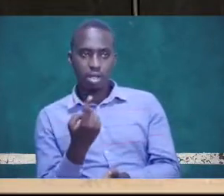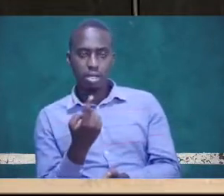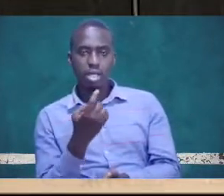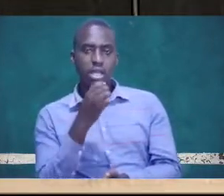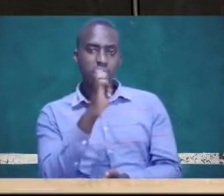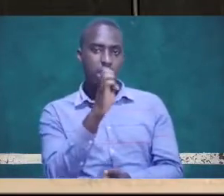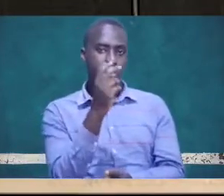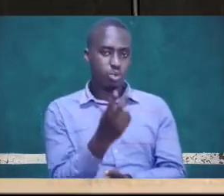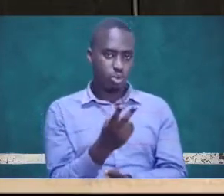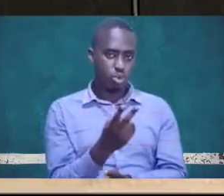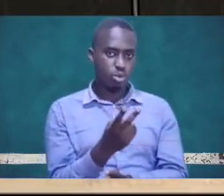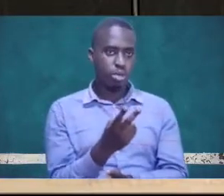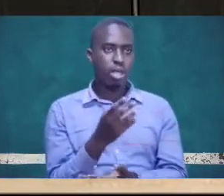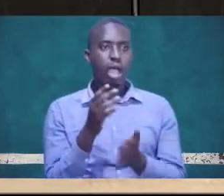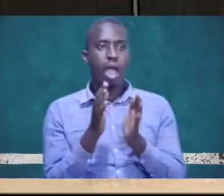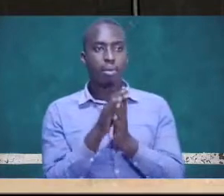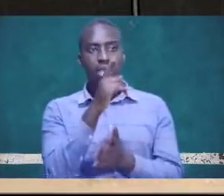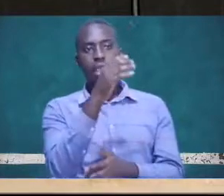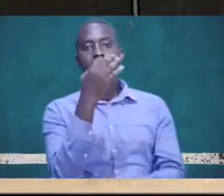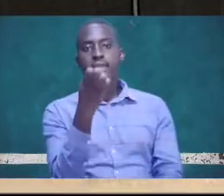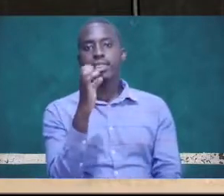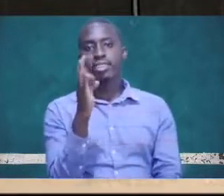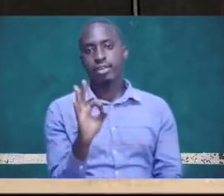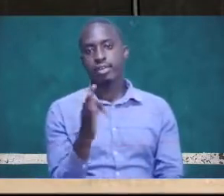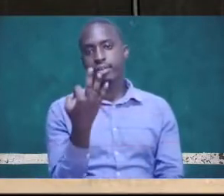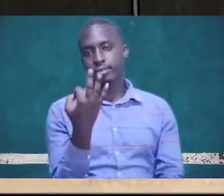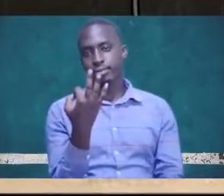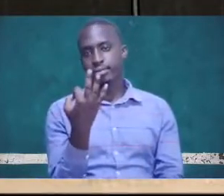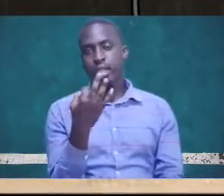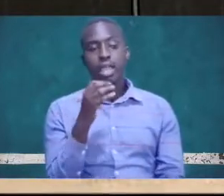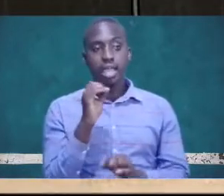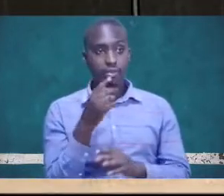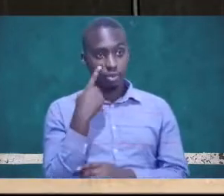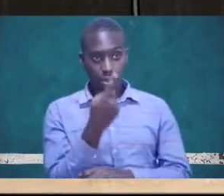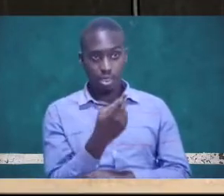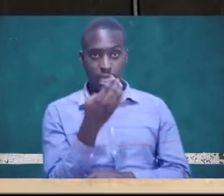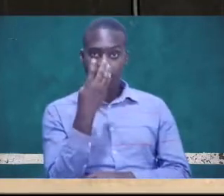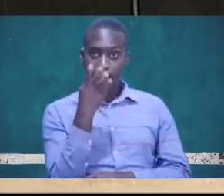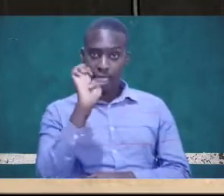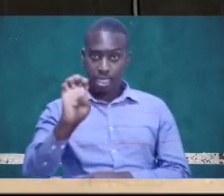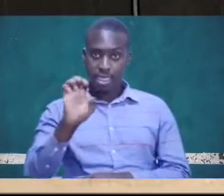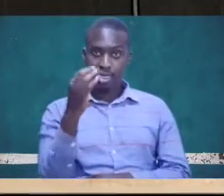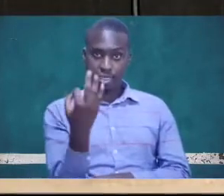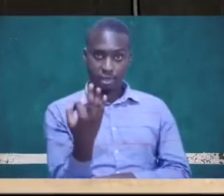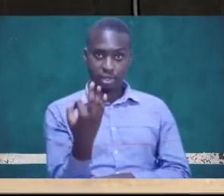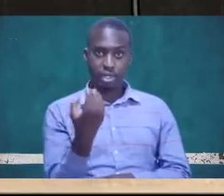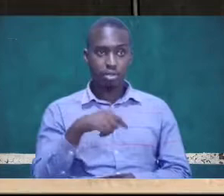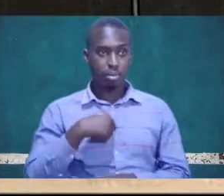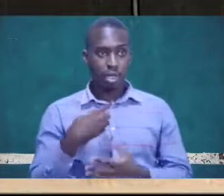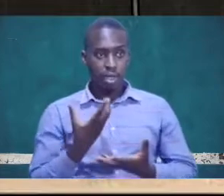this is E2, this is E3. So then you see that E3 here will now